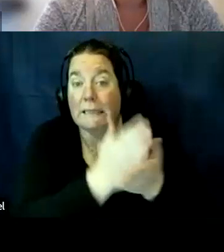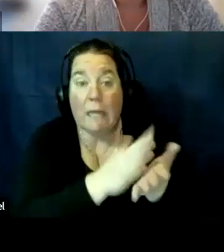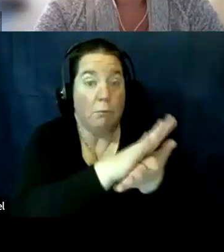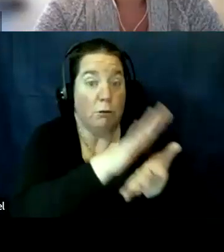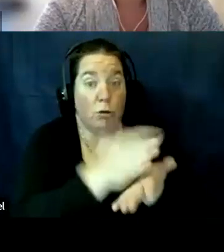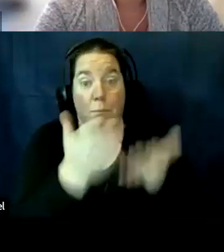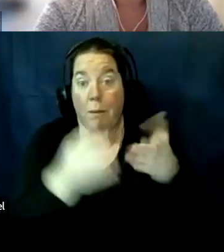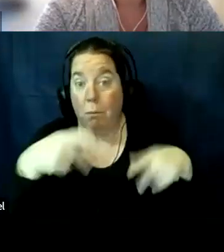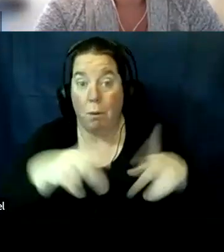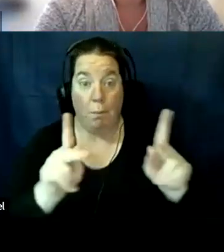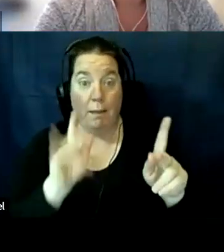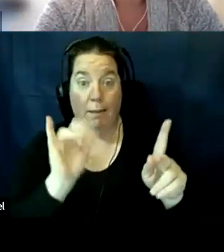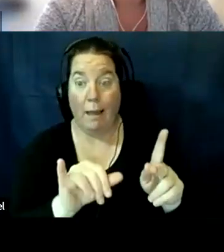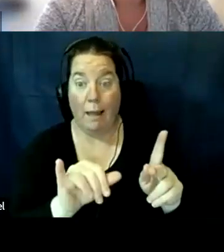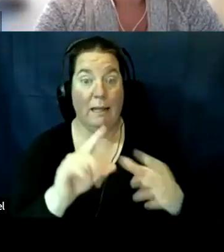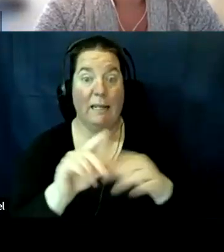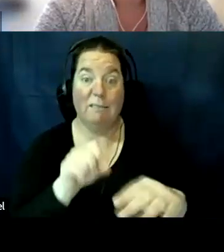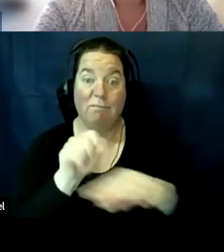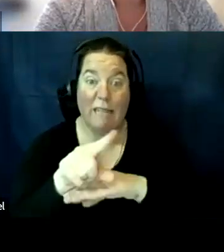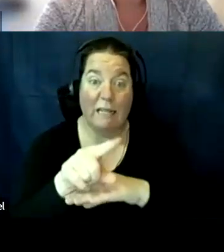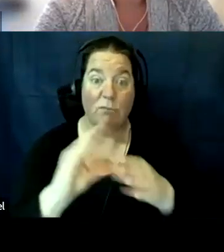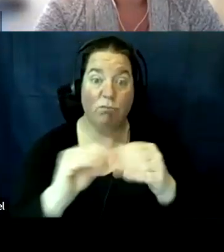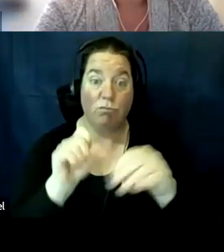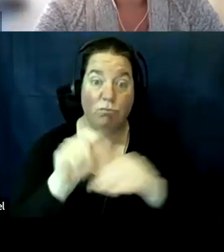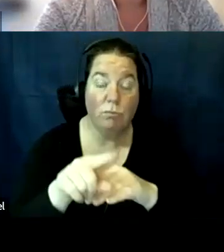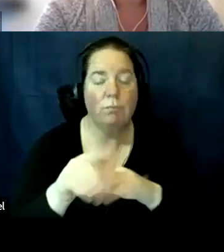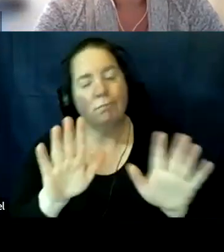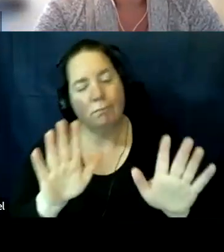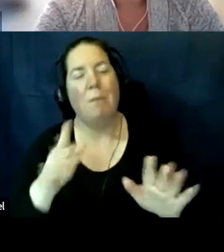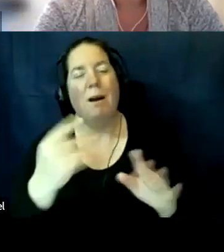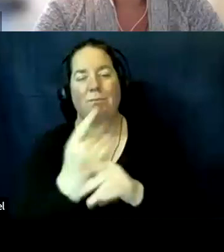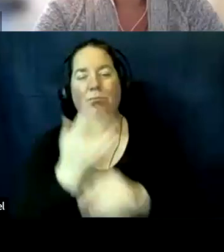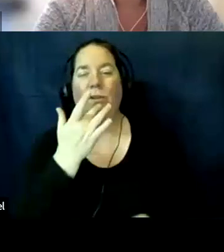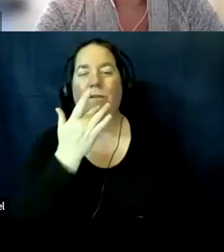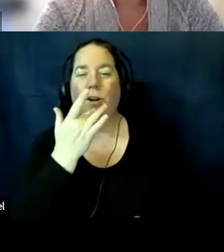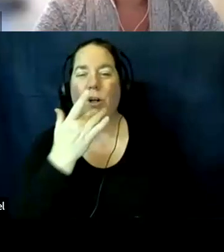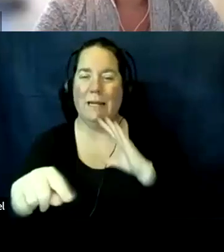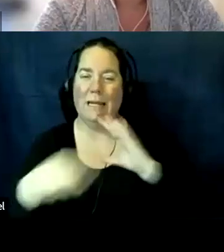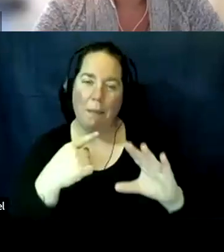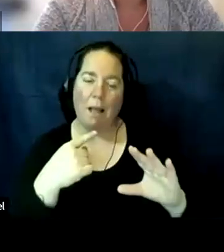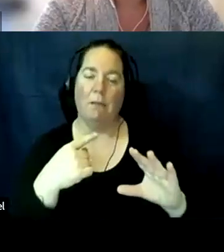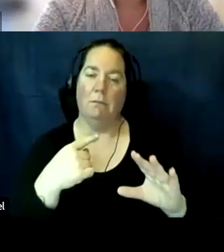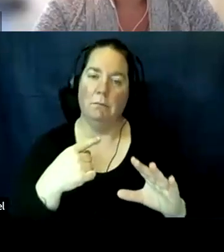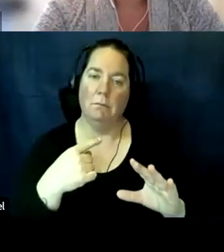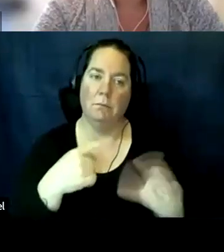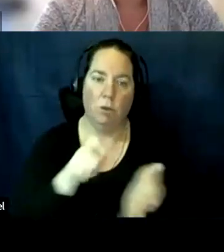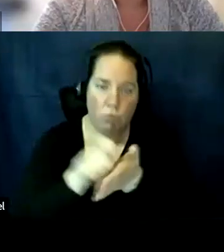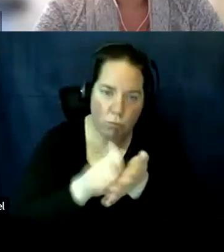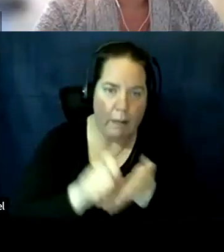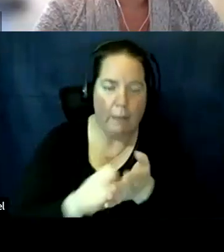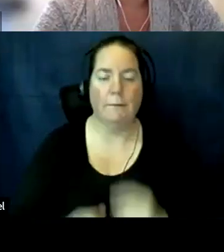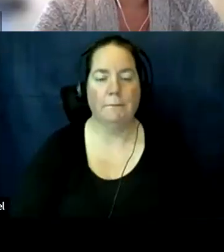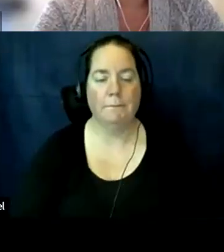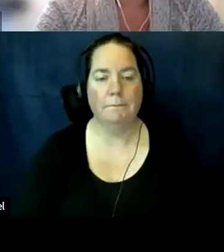allow this to be obtained via a text message, but best practice would really be to give this feedback in writing or via email.